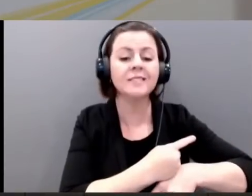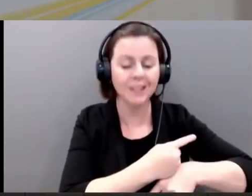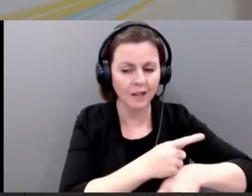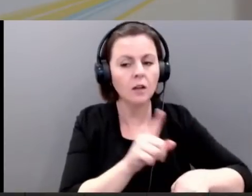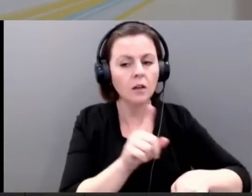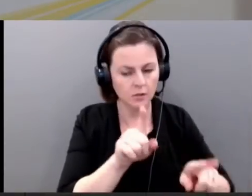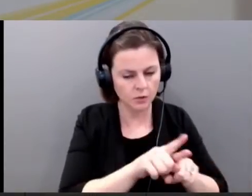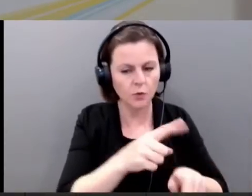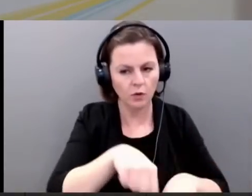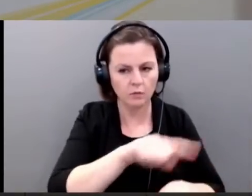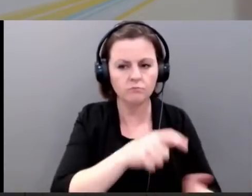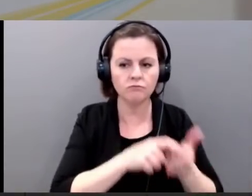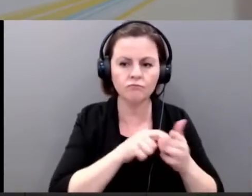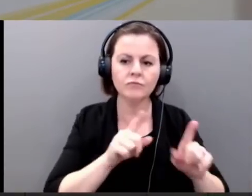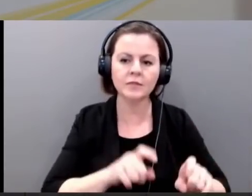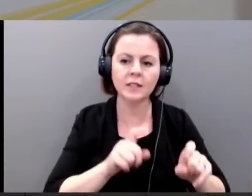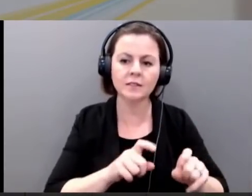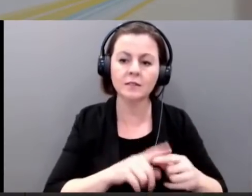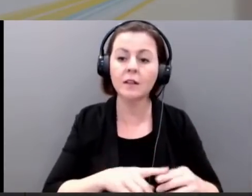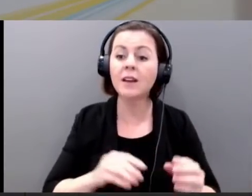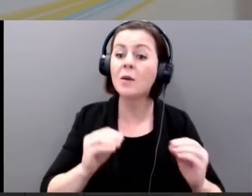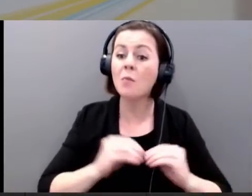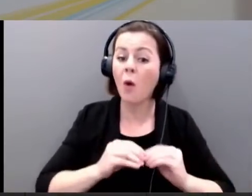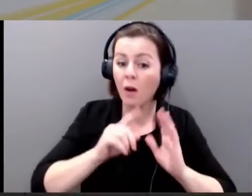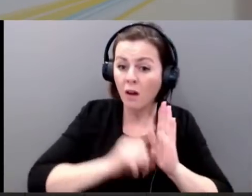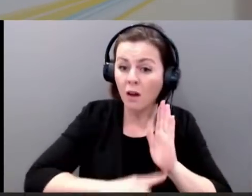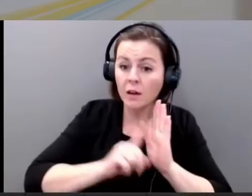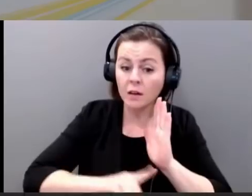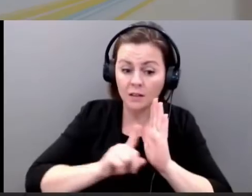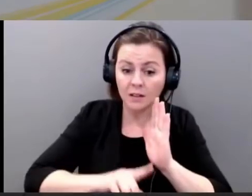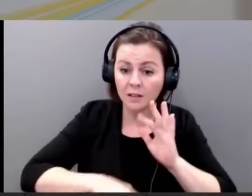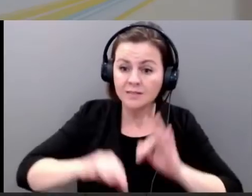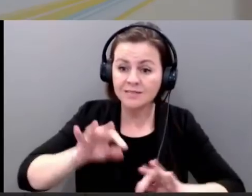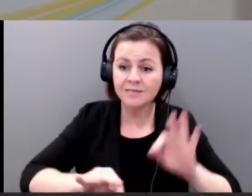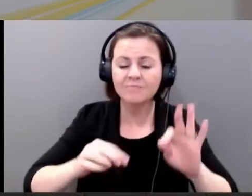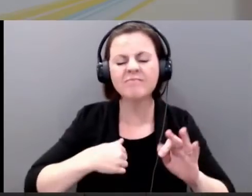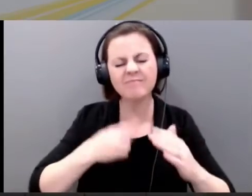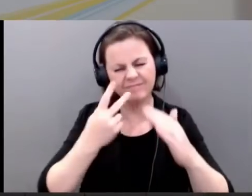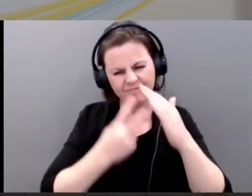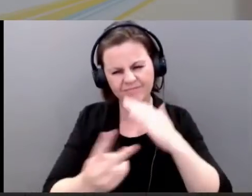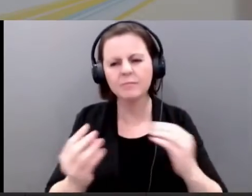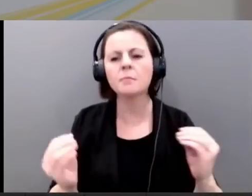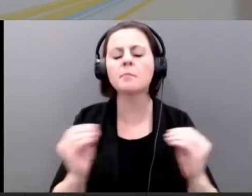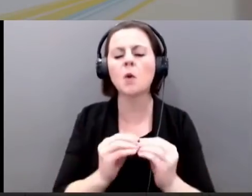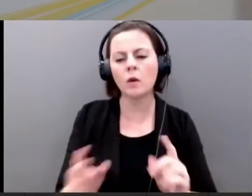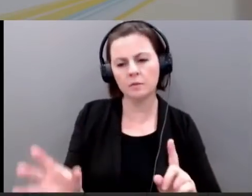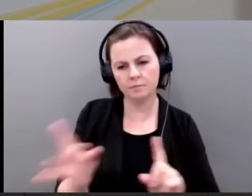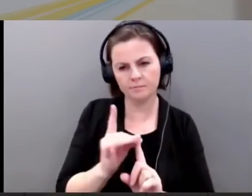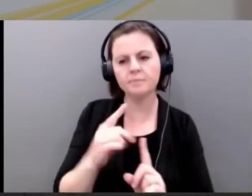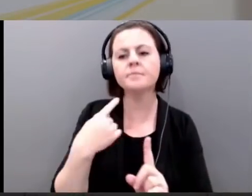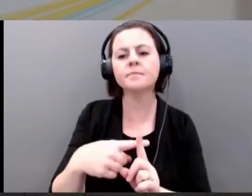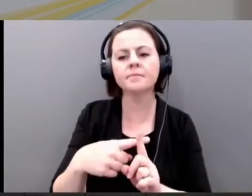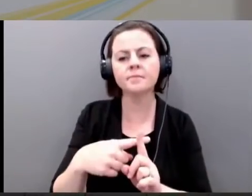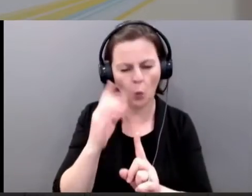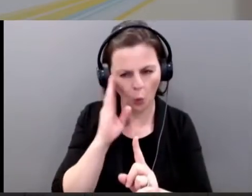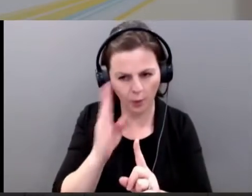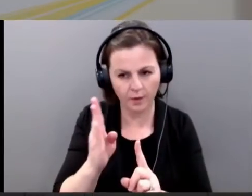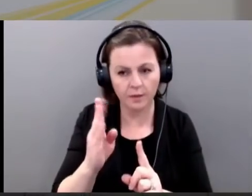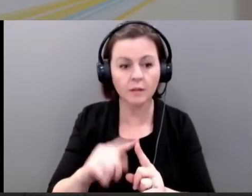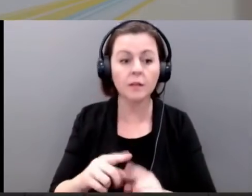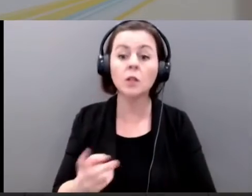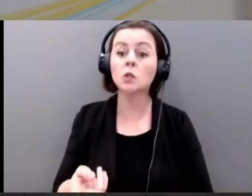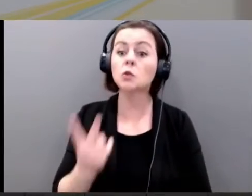I'm expecting there will be more positive cases related to this outbreak. There are 2 additional public exposures to report